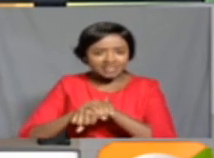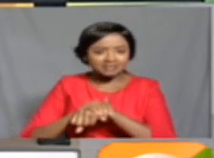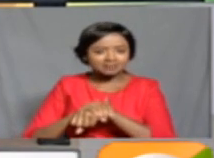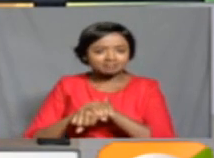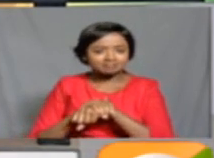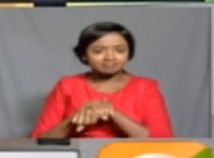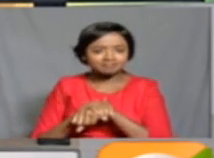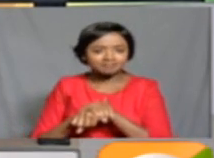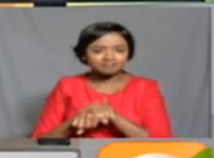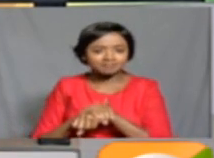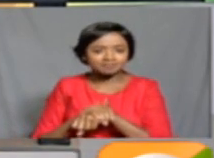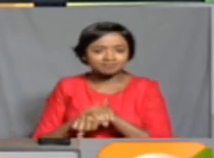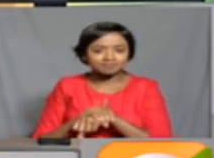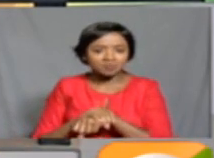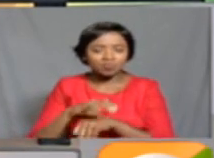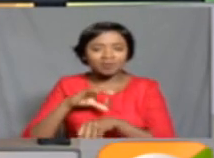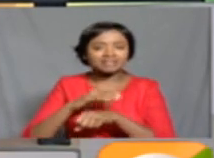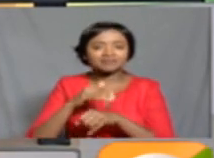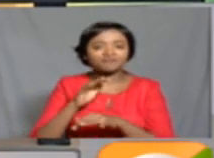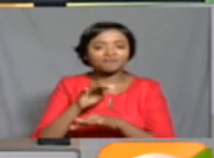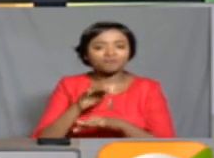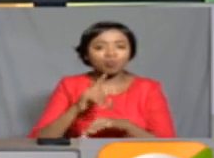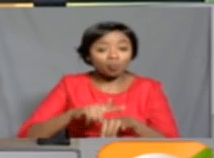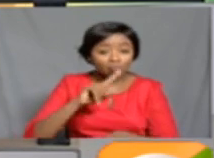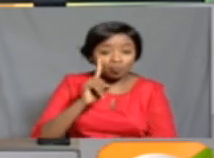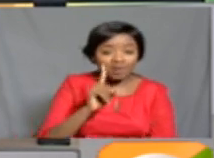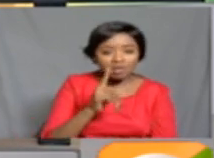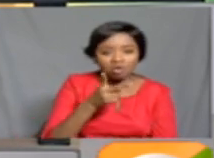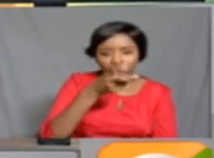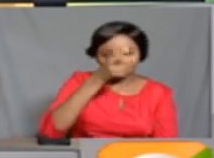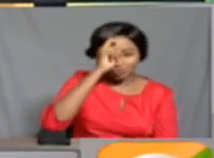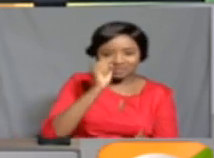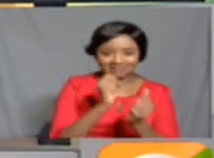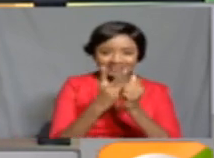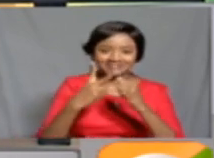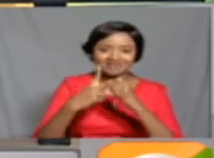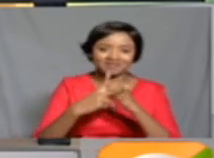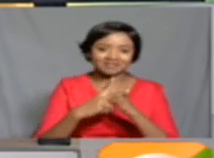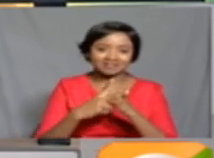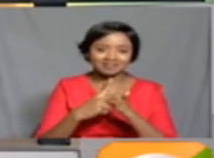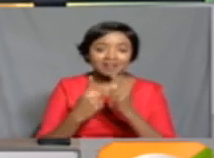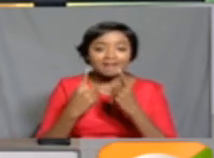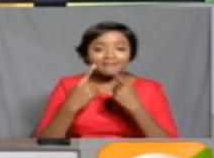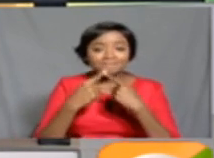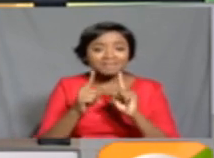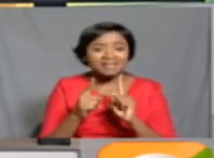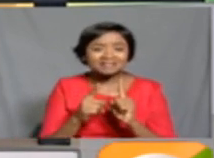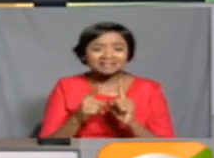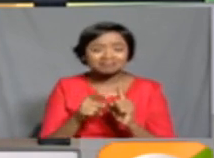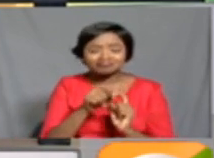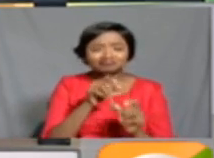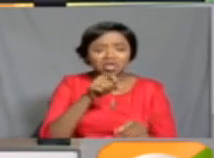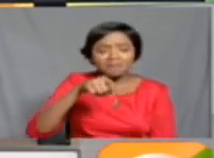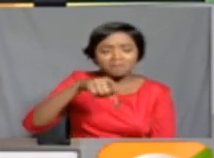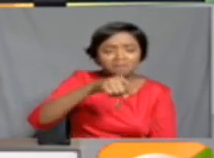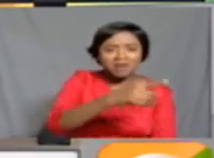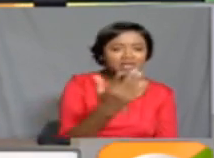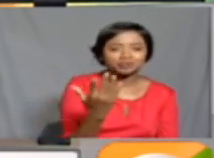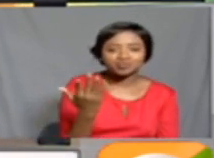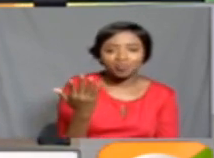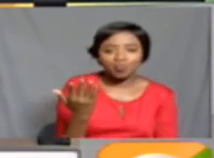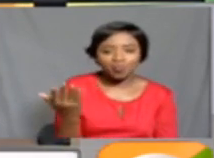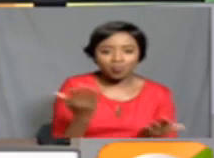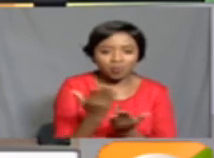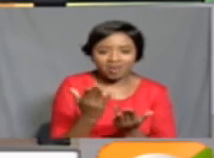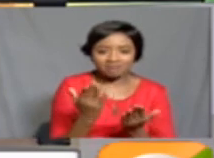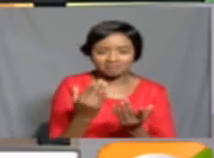to results in 2017. Now, just where is it grown? It's grown in